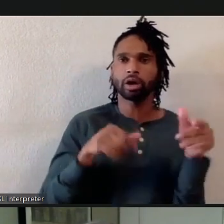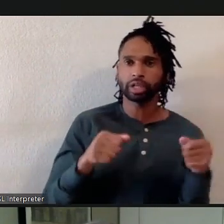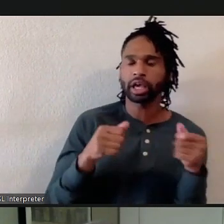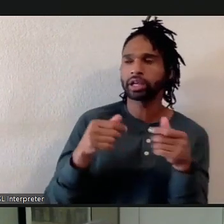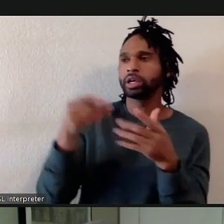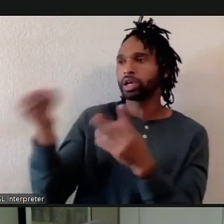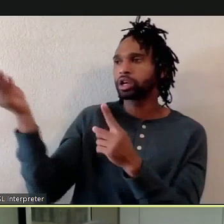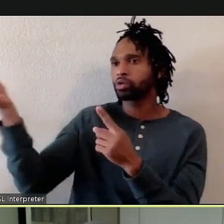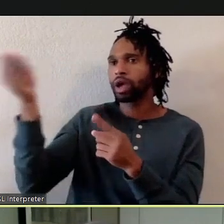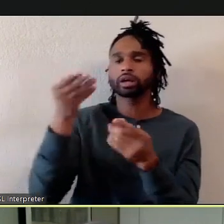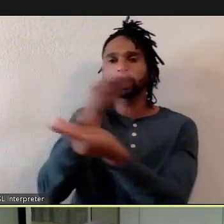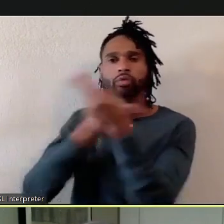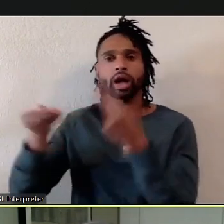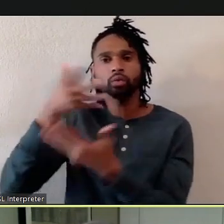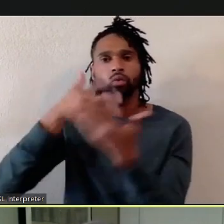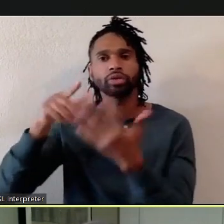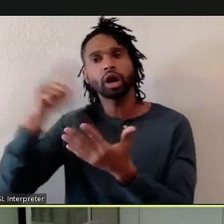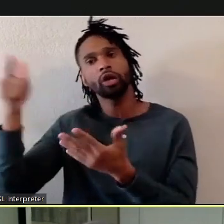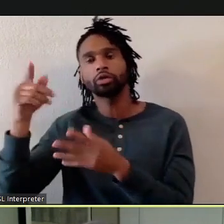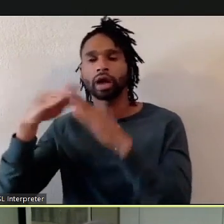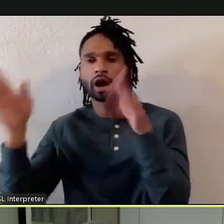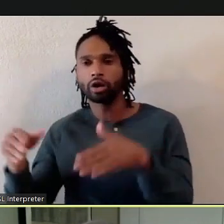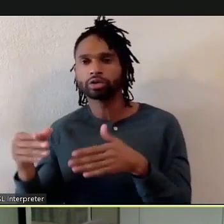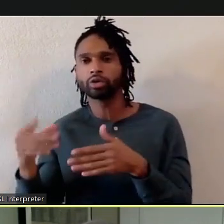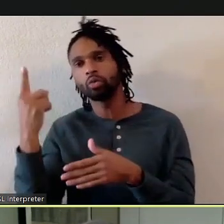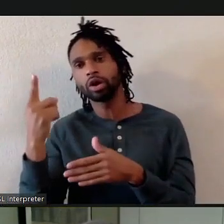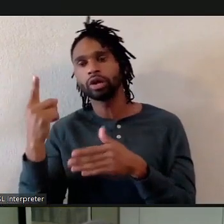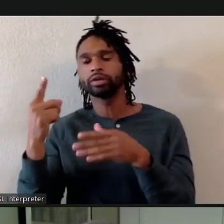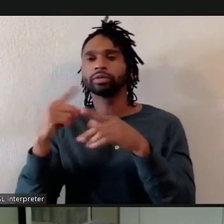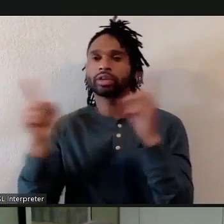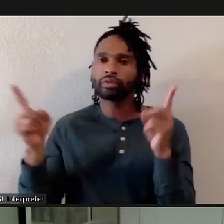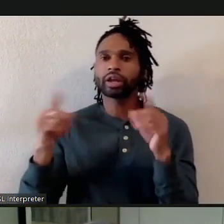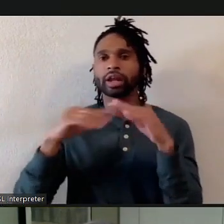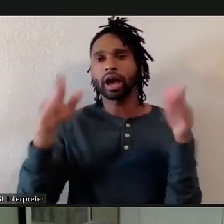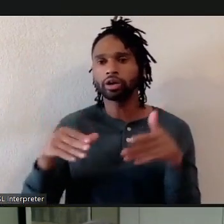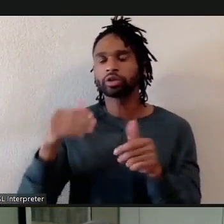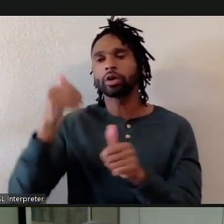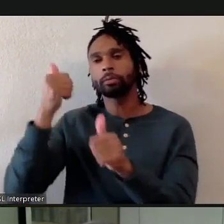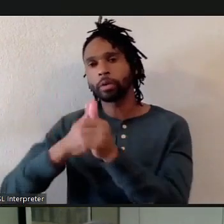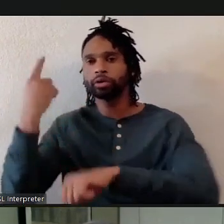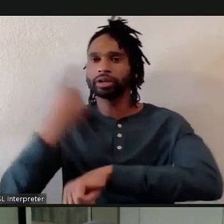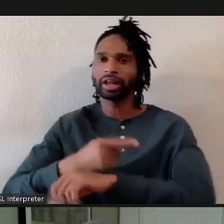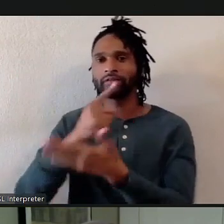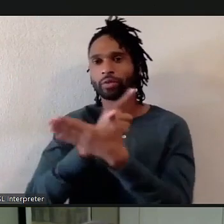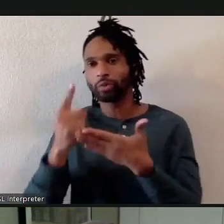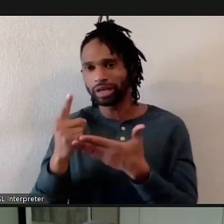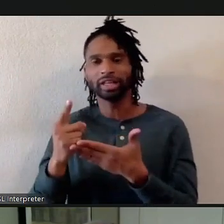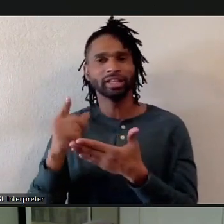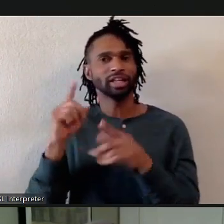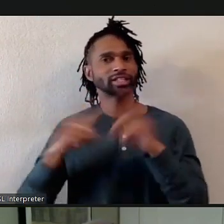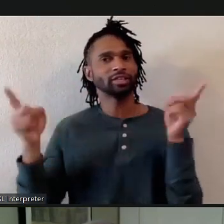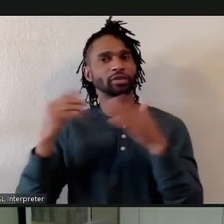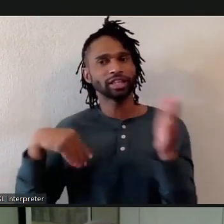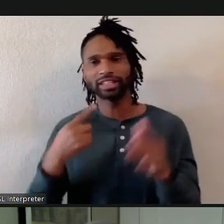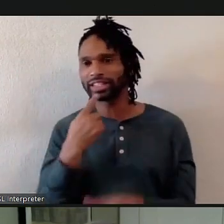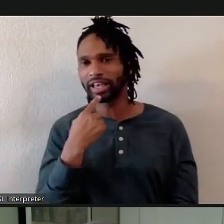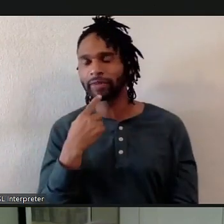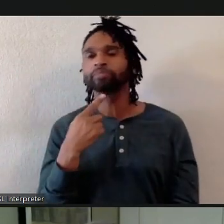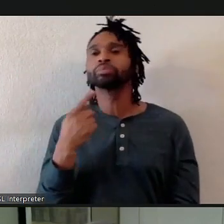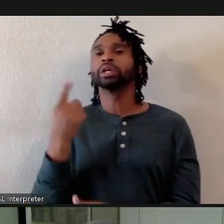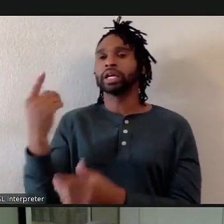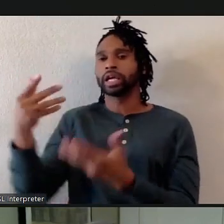different households, mm-hmm. 1 different household per gathering per day of the week. That's a very different thing than saying interact